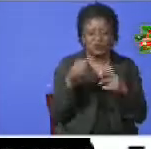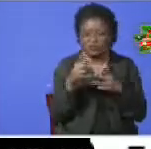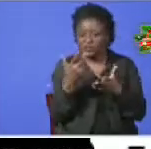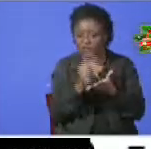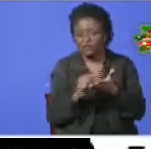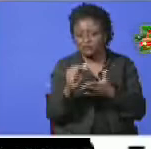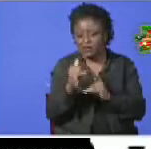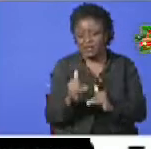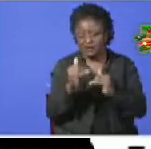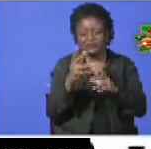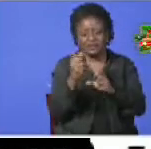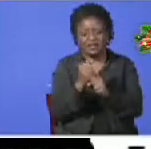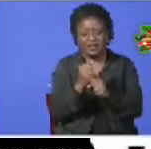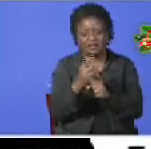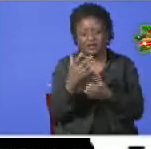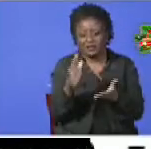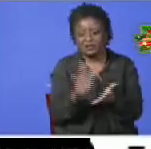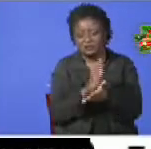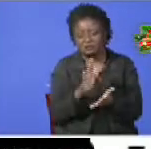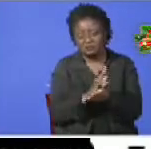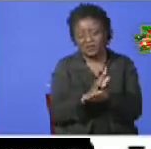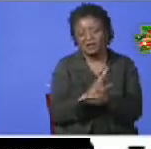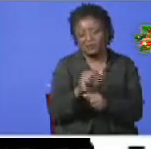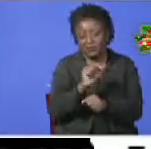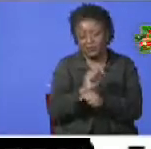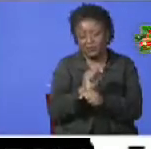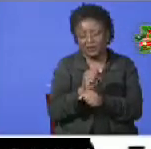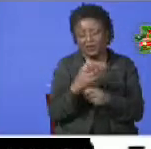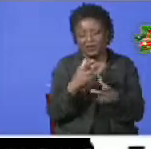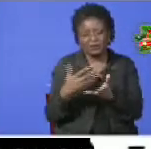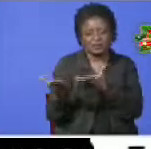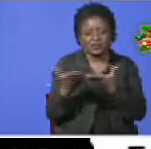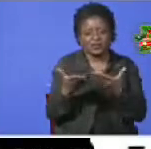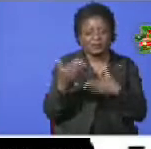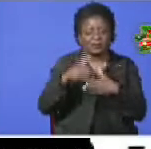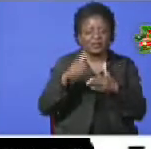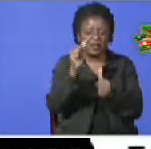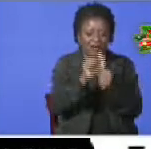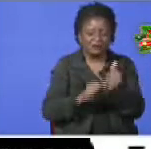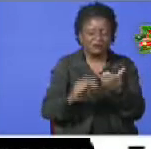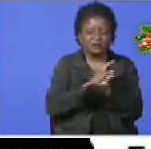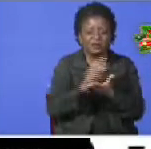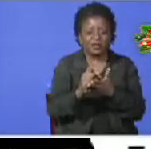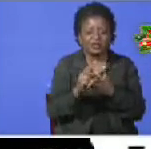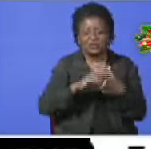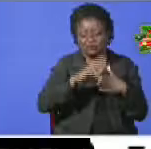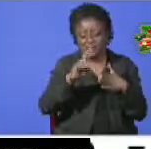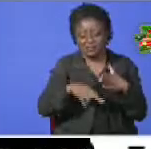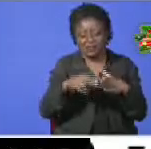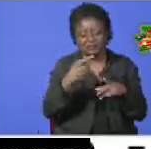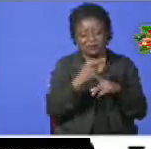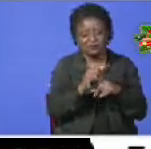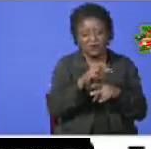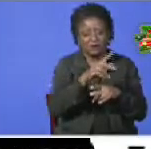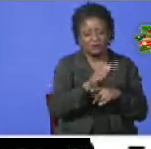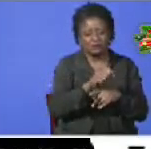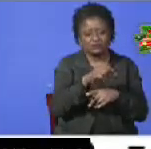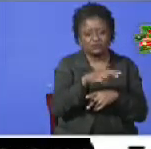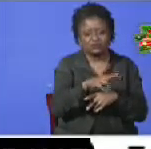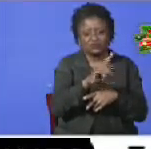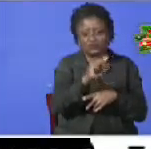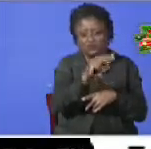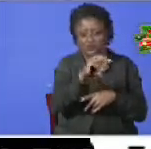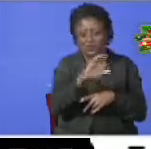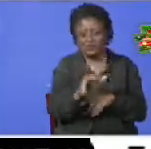of those packets and turn them in every single week. Lloyd says the results from the truancy officers indicate that urban